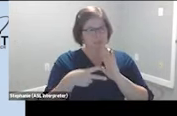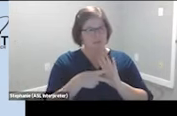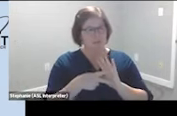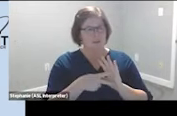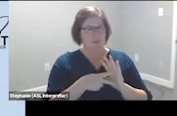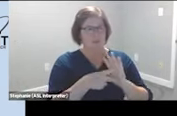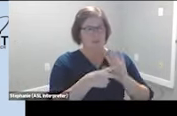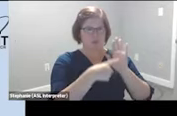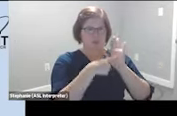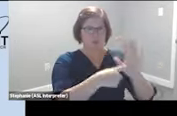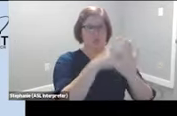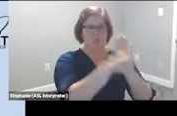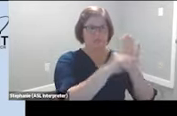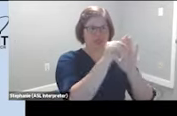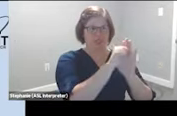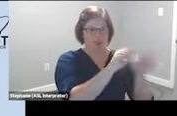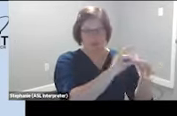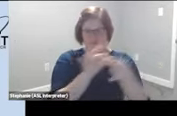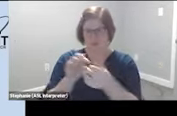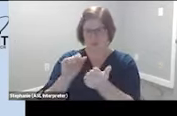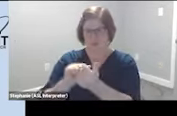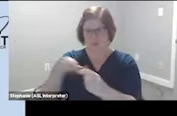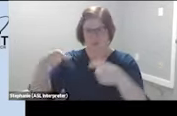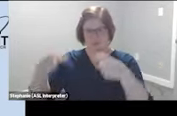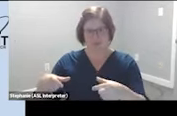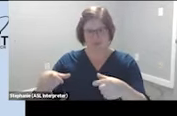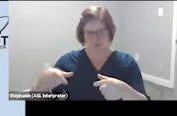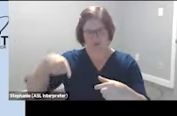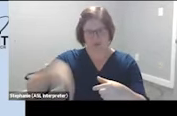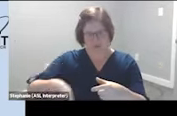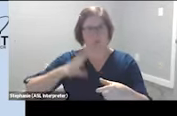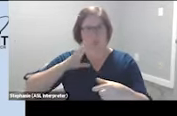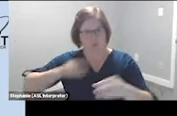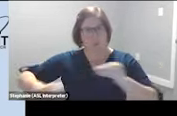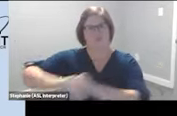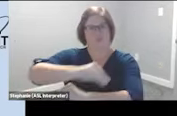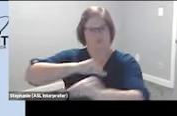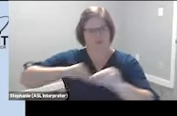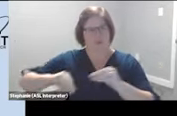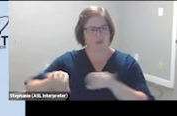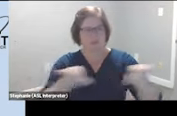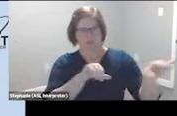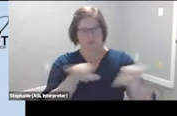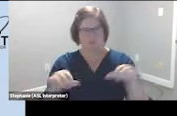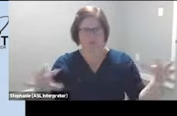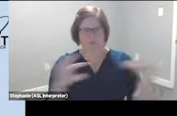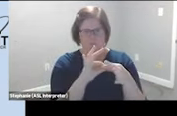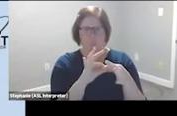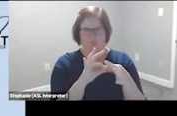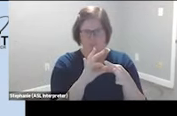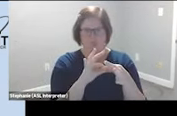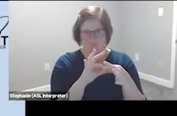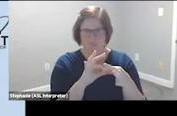with planets and other objects moving and at a speed that one would want. One can slow